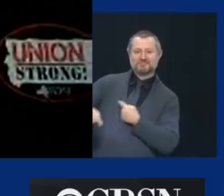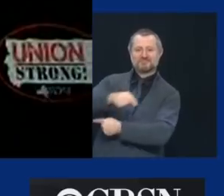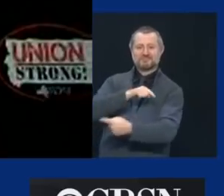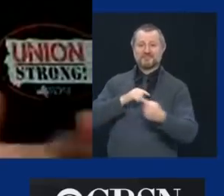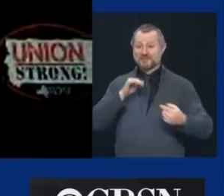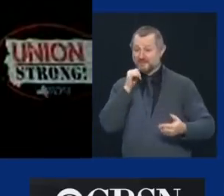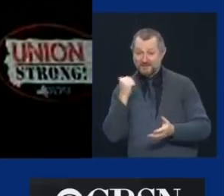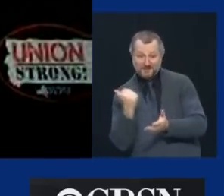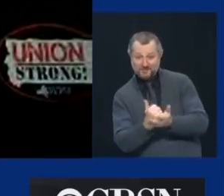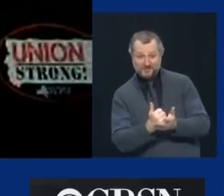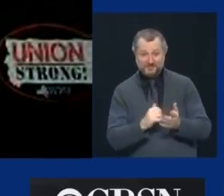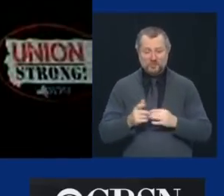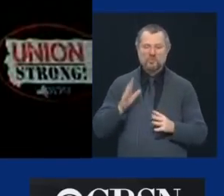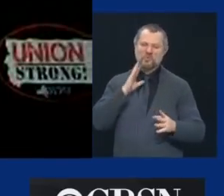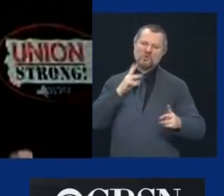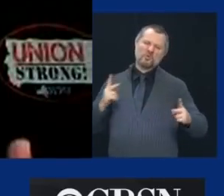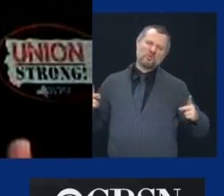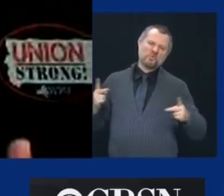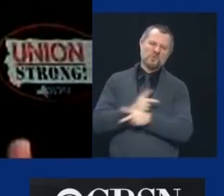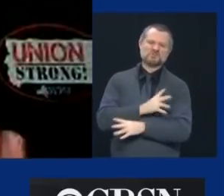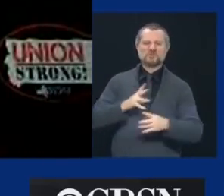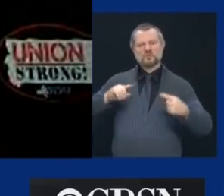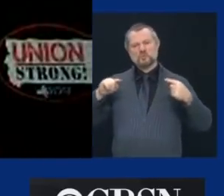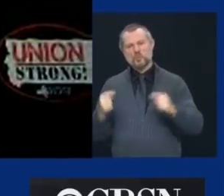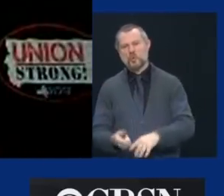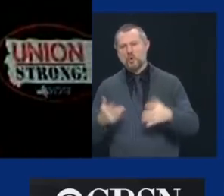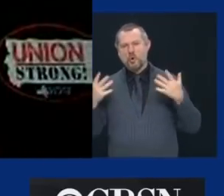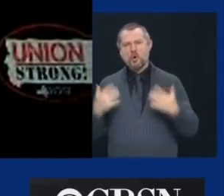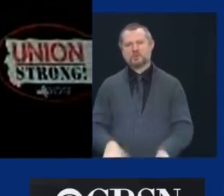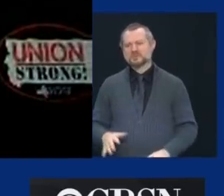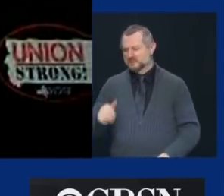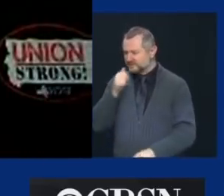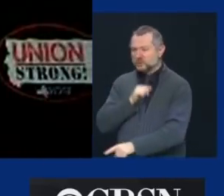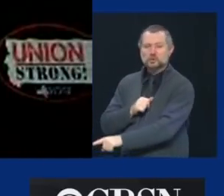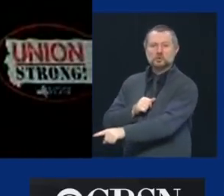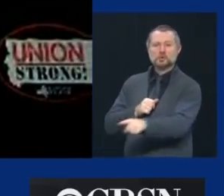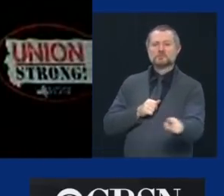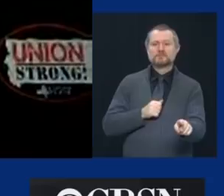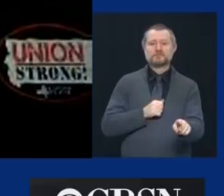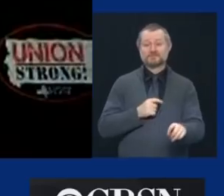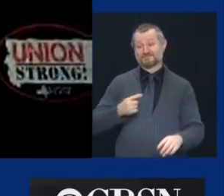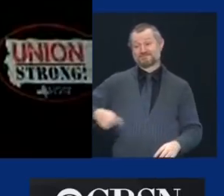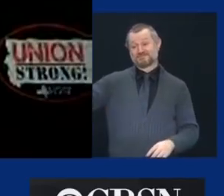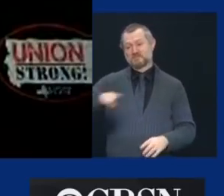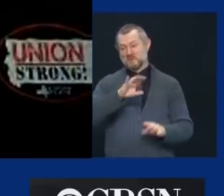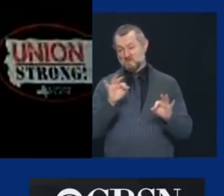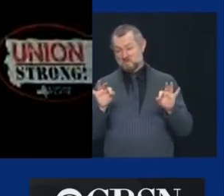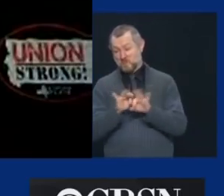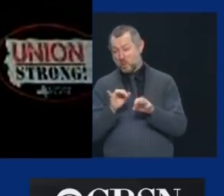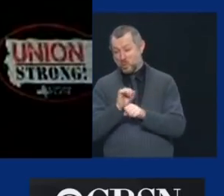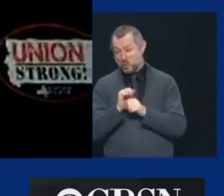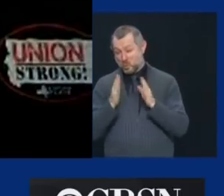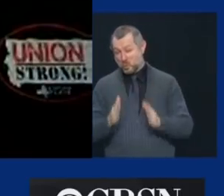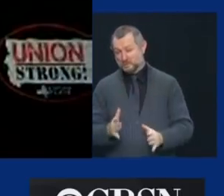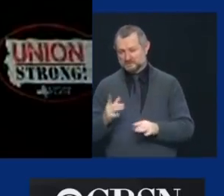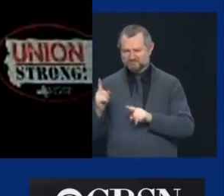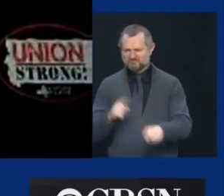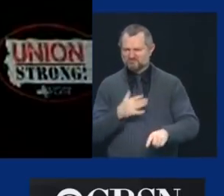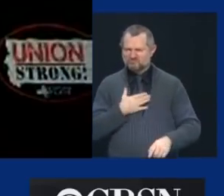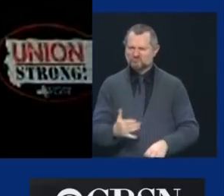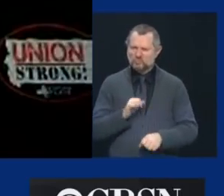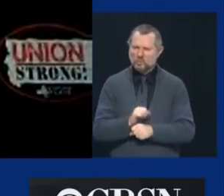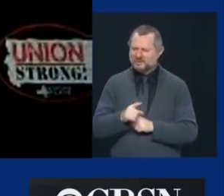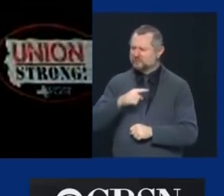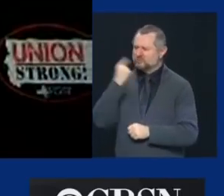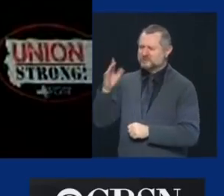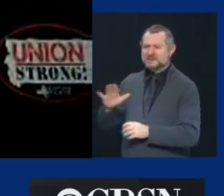on those who've already done so much. The workforce who risk their lives and the well-being of their serve the rest of us, who've